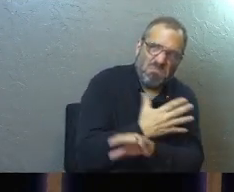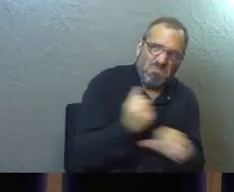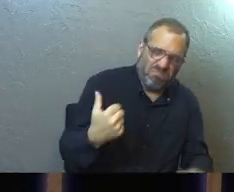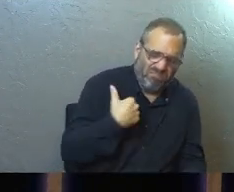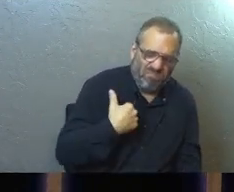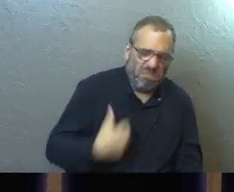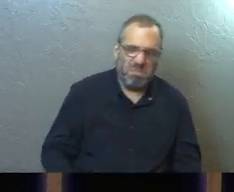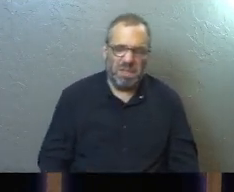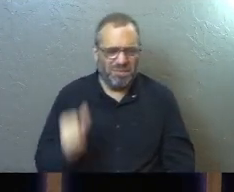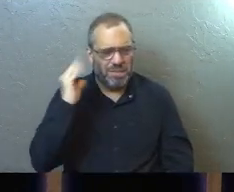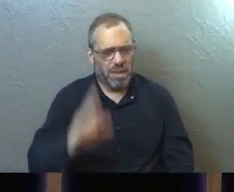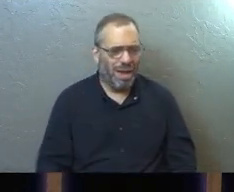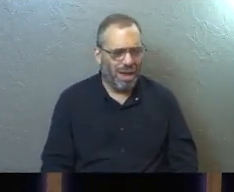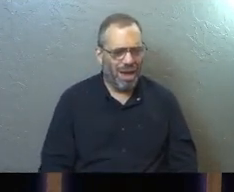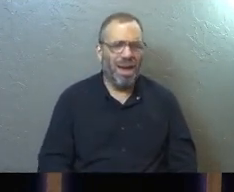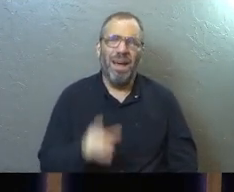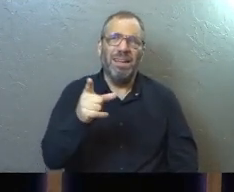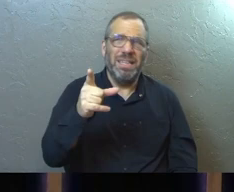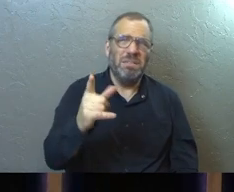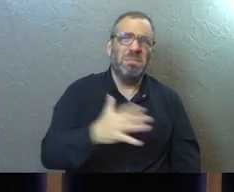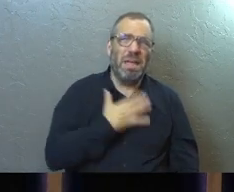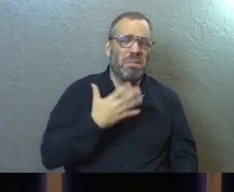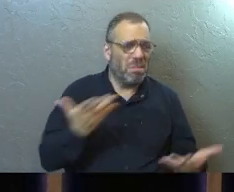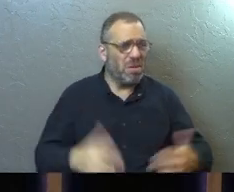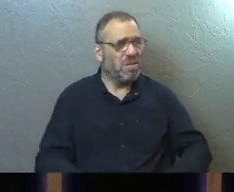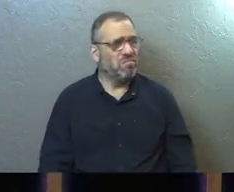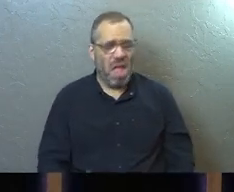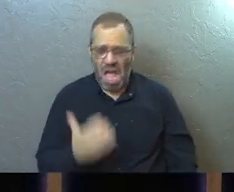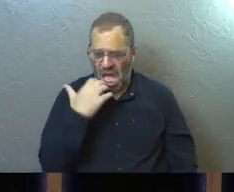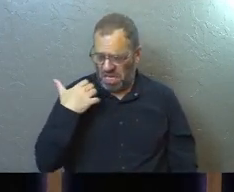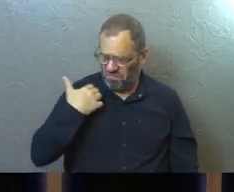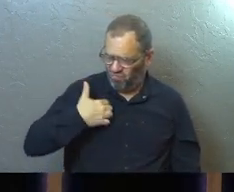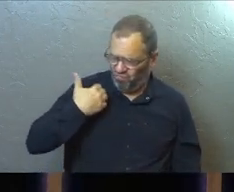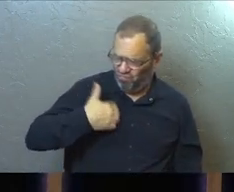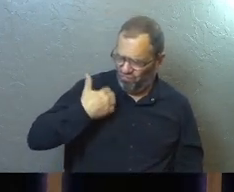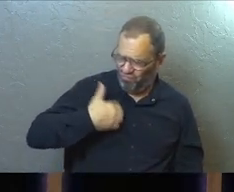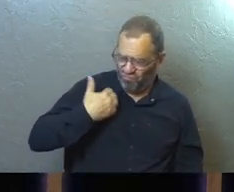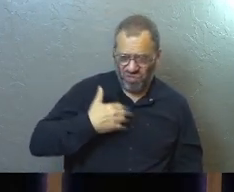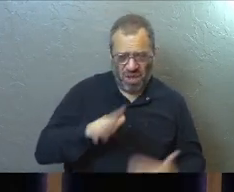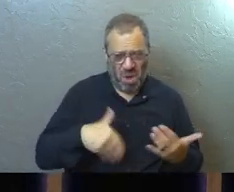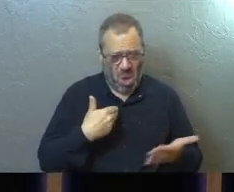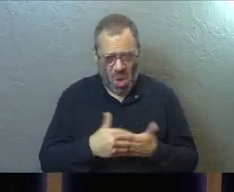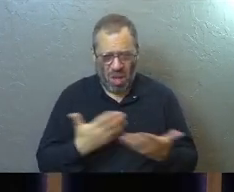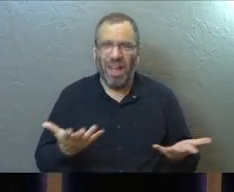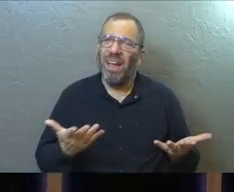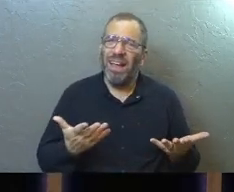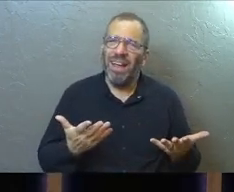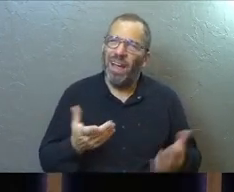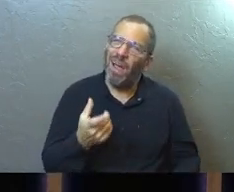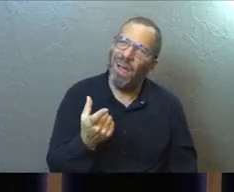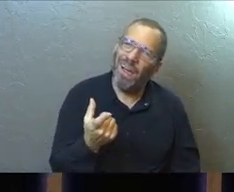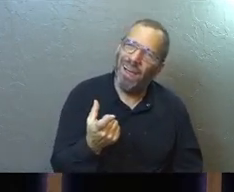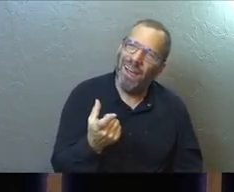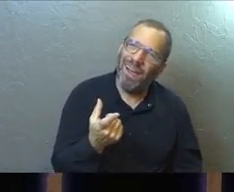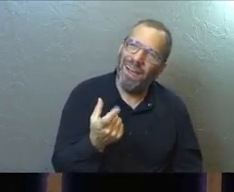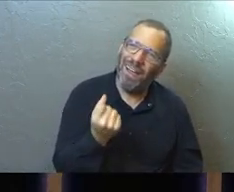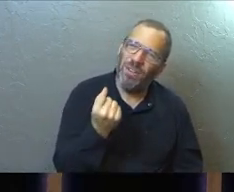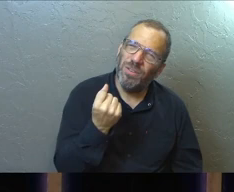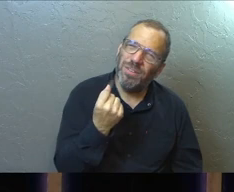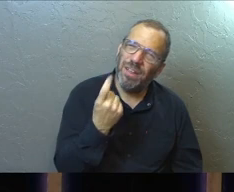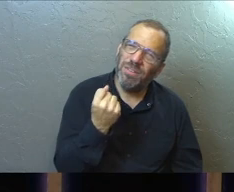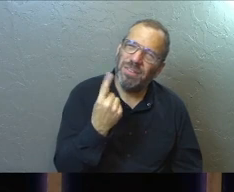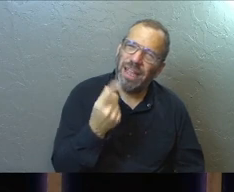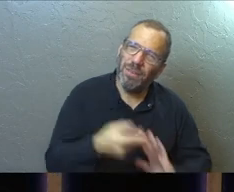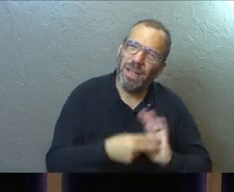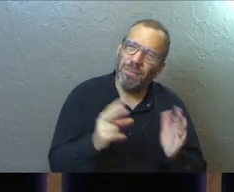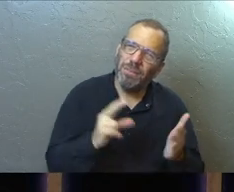God. And God's going to be happy that I'm here because I'm going to produce all of this stuff. Do you see how you get yourself in the